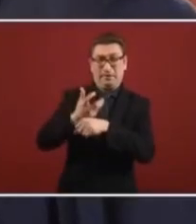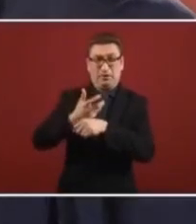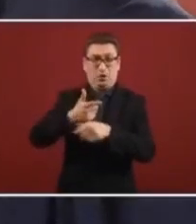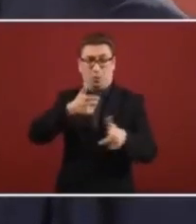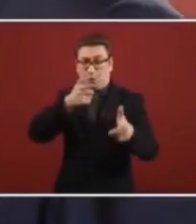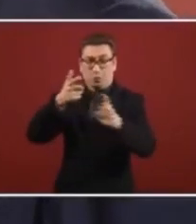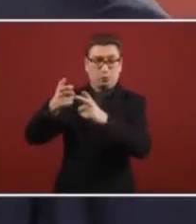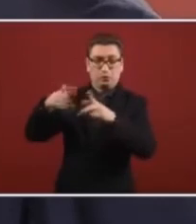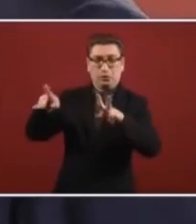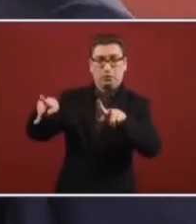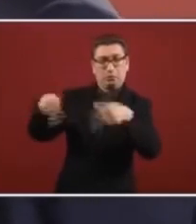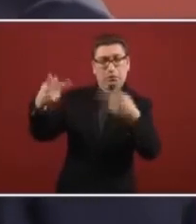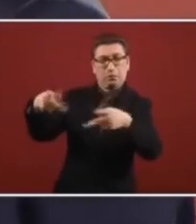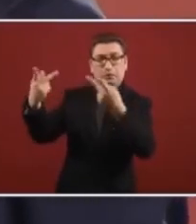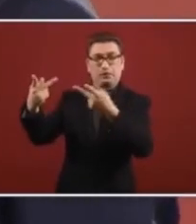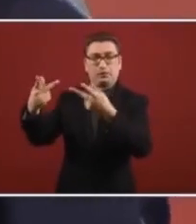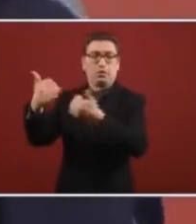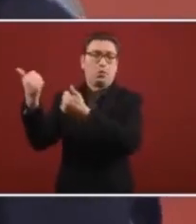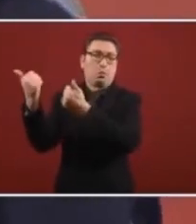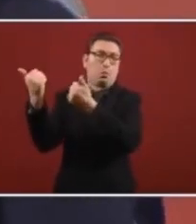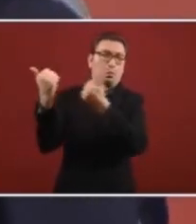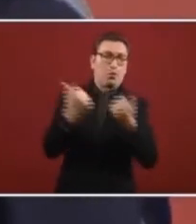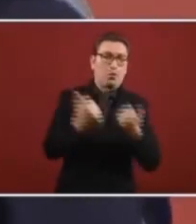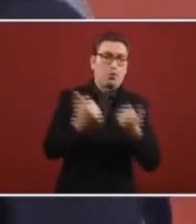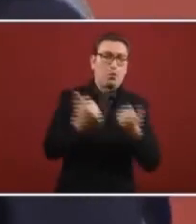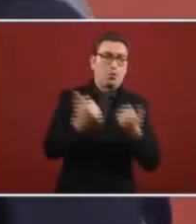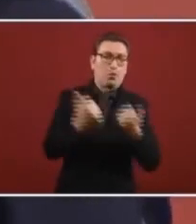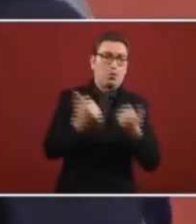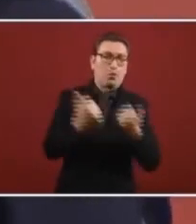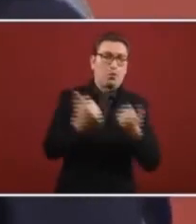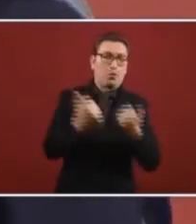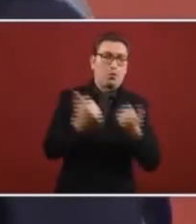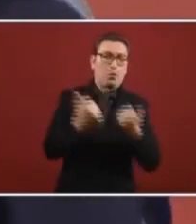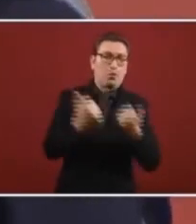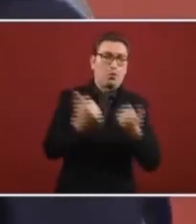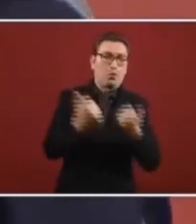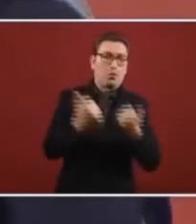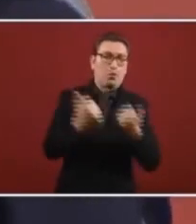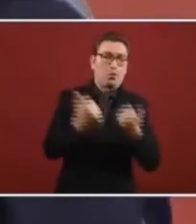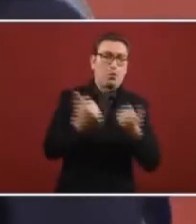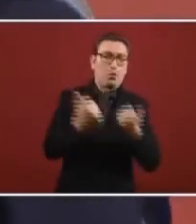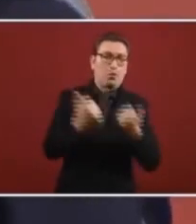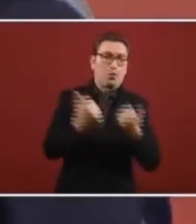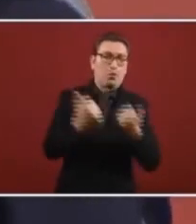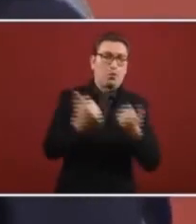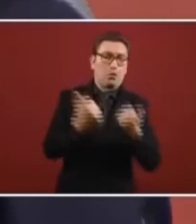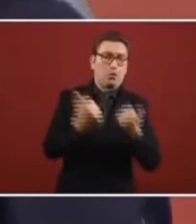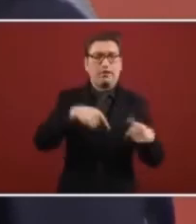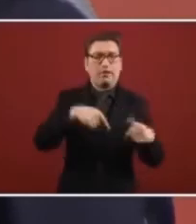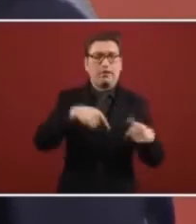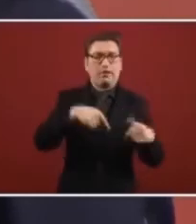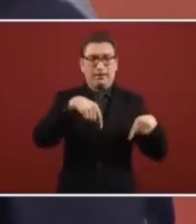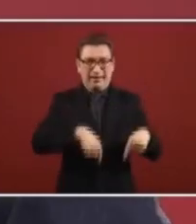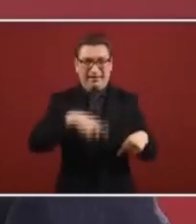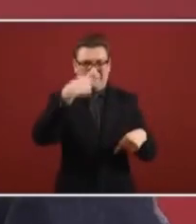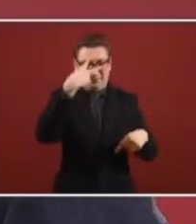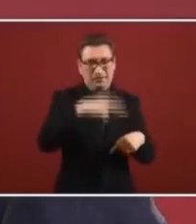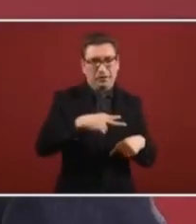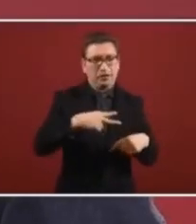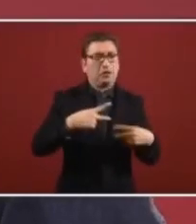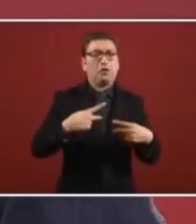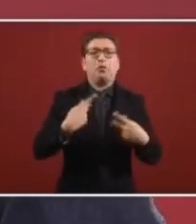para causar la muerte de civiles. to cause the death of civilians.